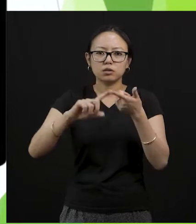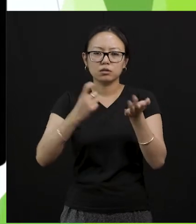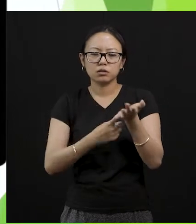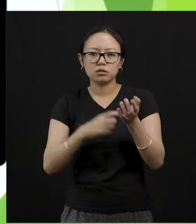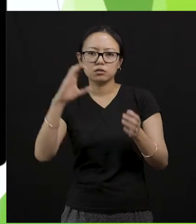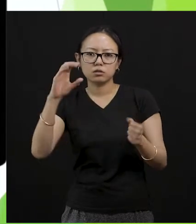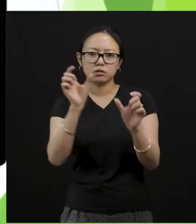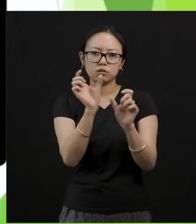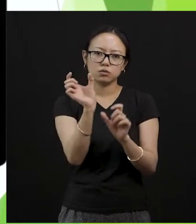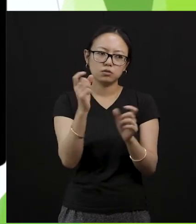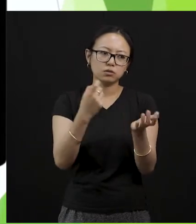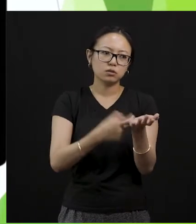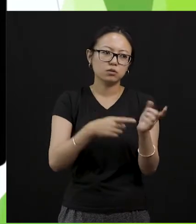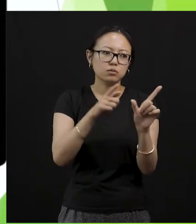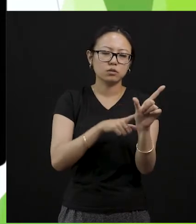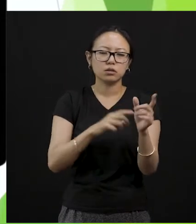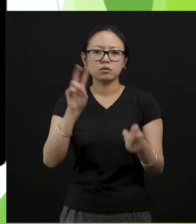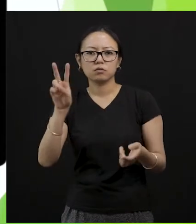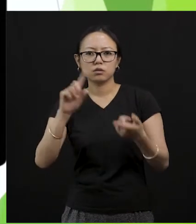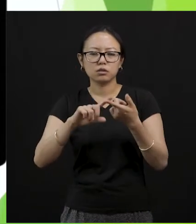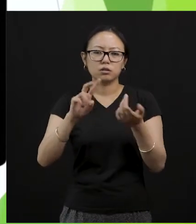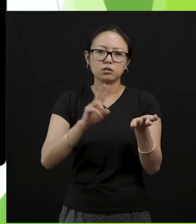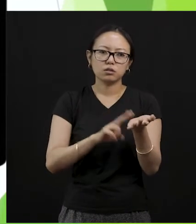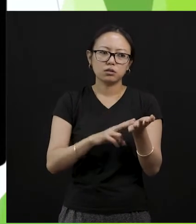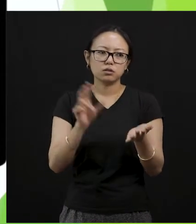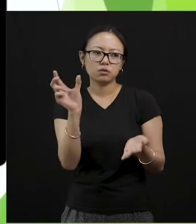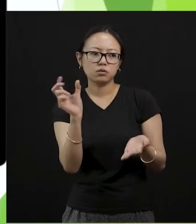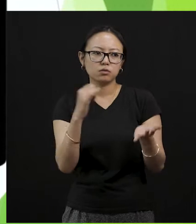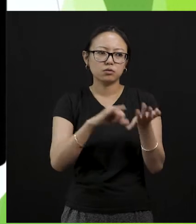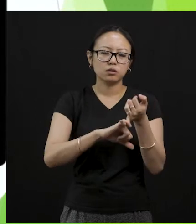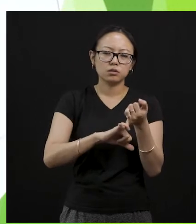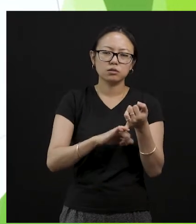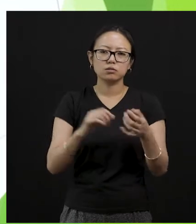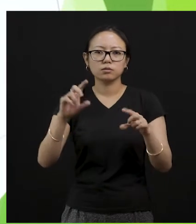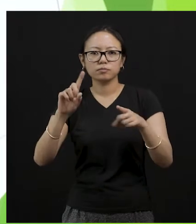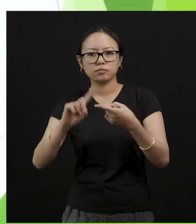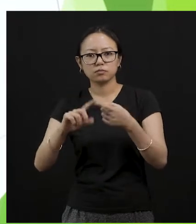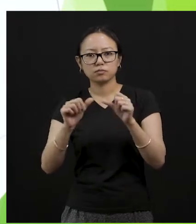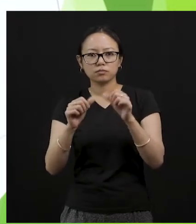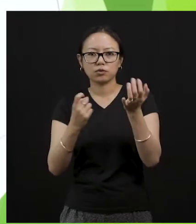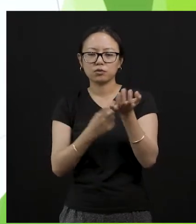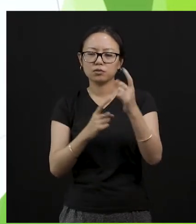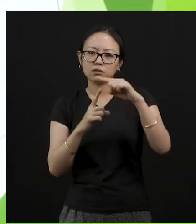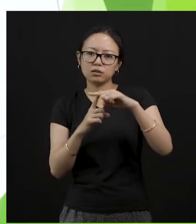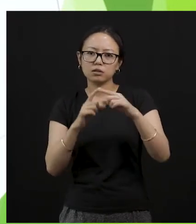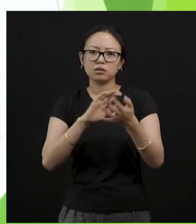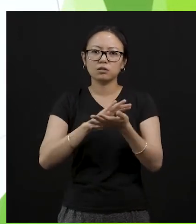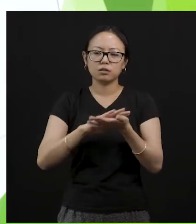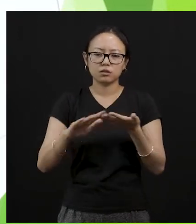Uranus and Neptune all right. So today we're going to learn about the earth. So this